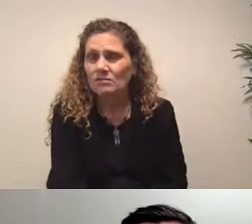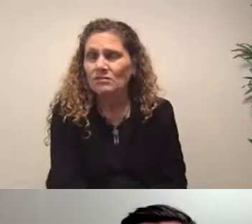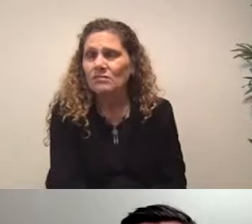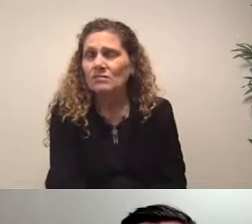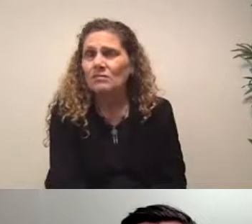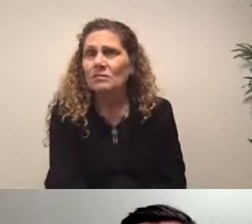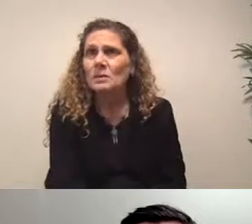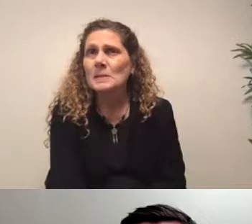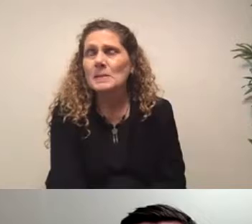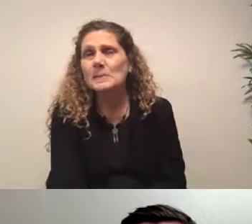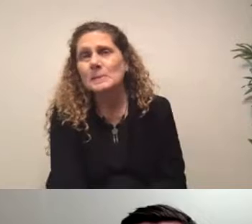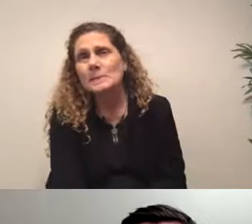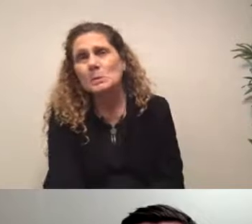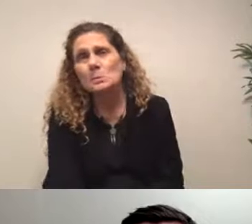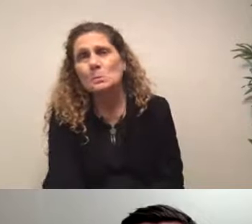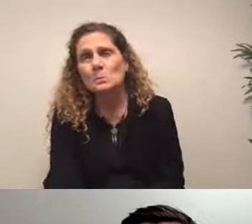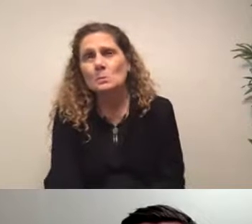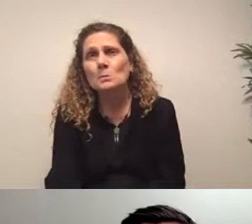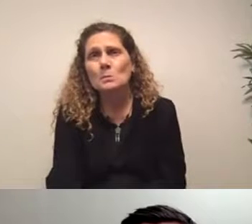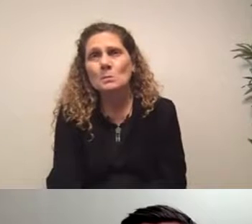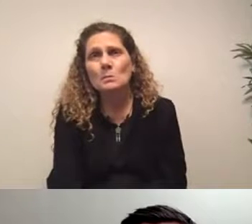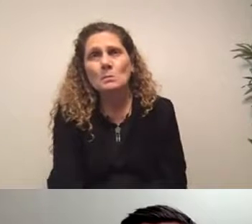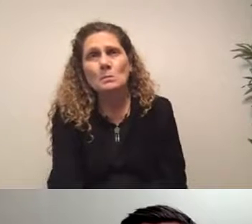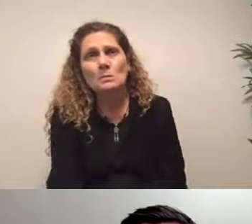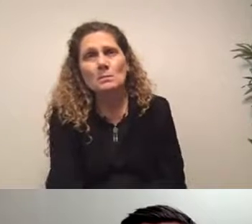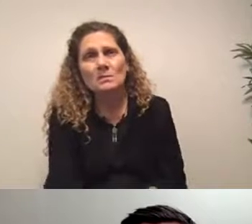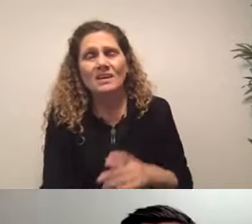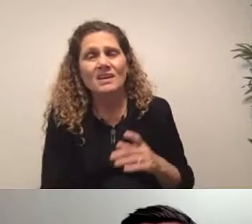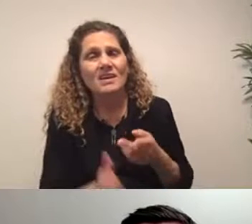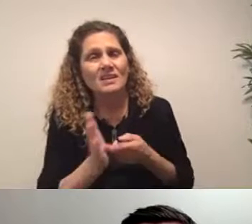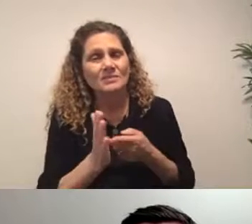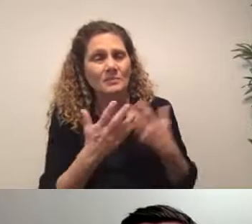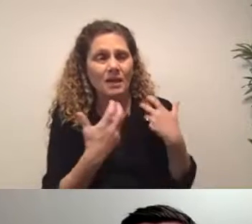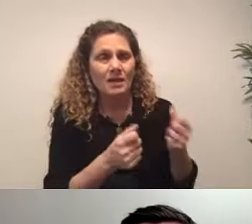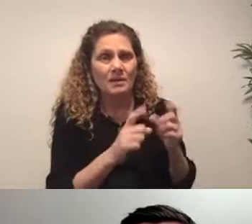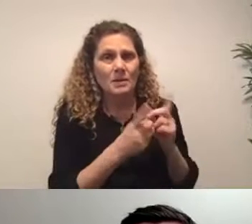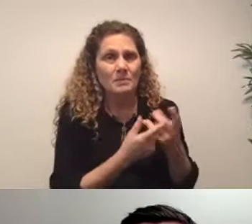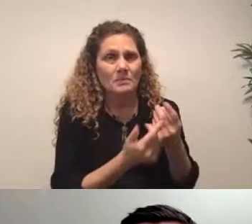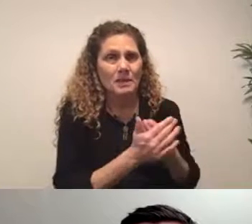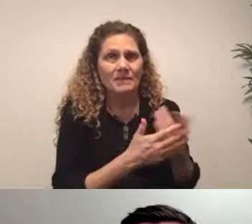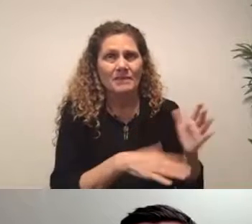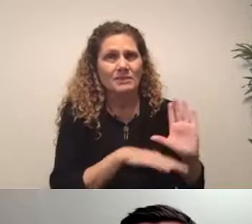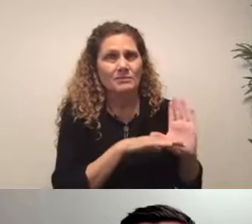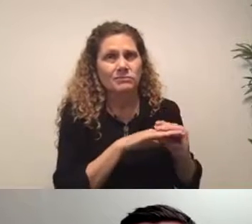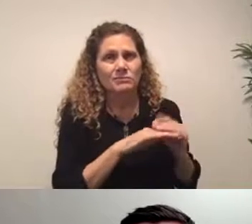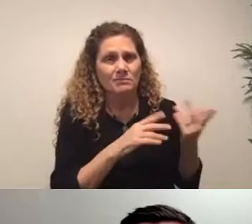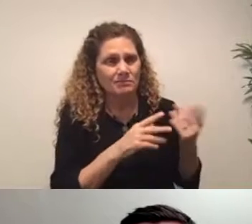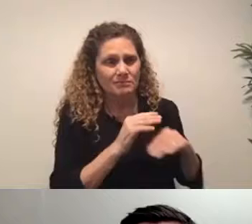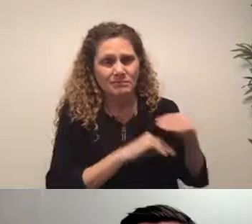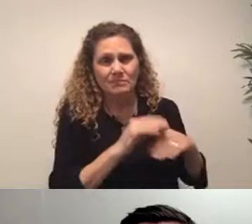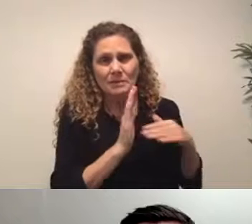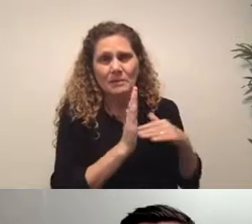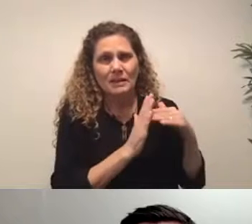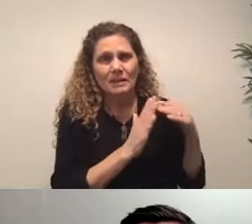has used literally millions of dollars in support for all the work that has been done. This is money that goes directly to